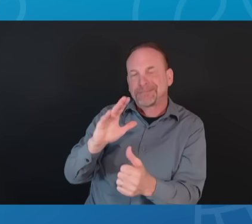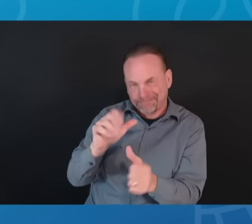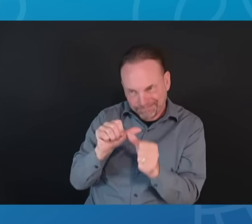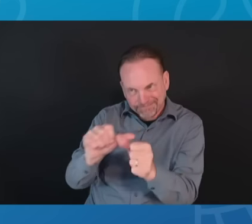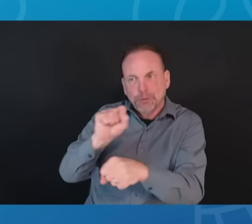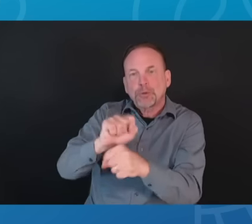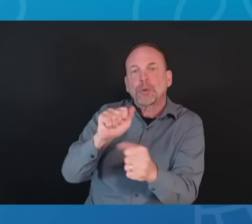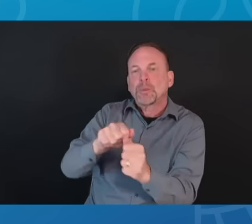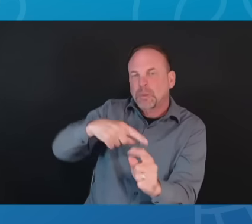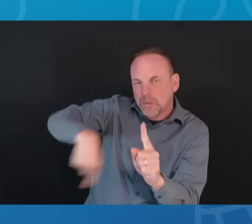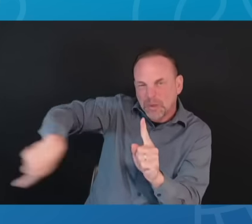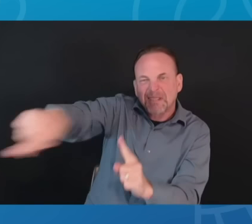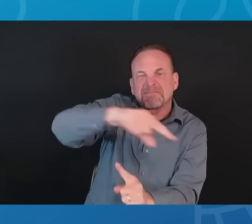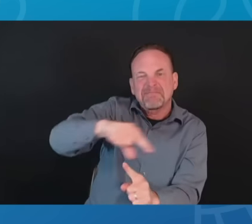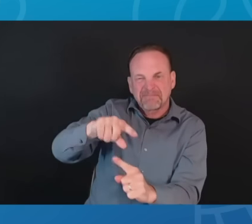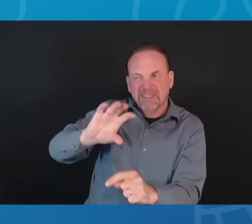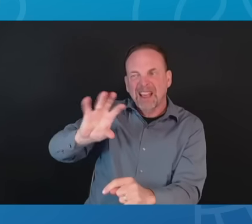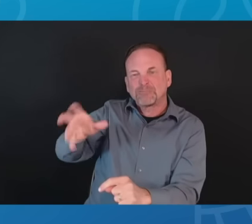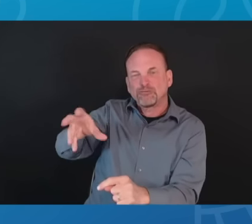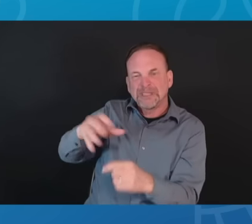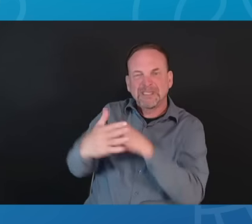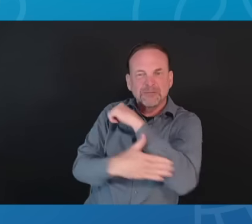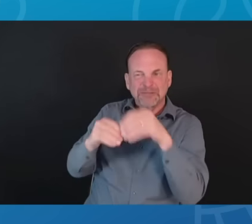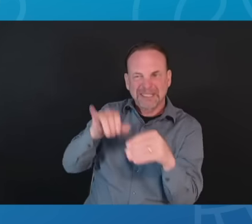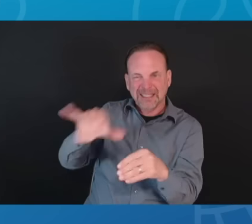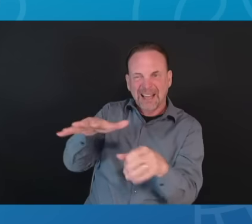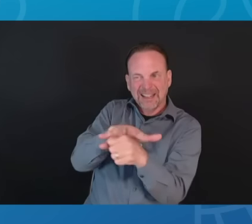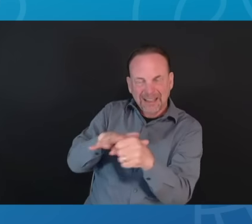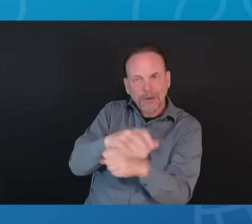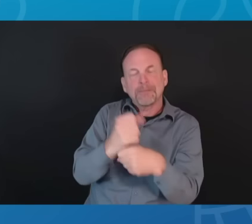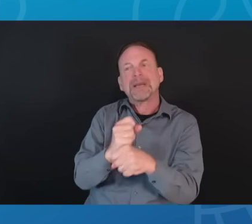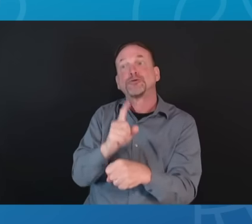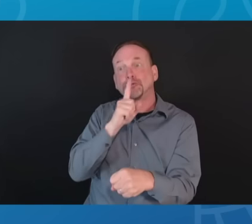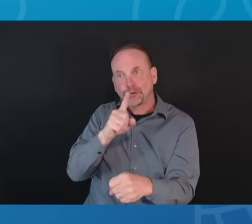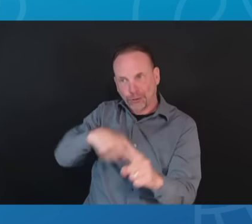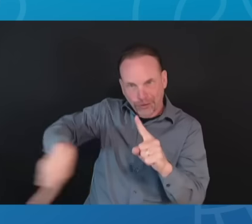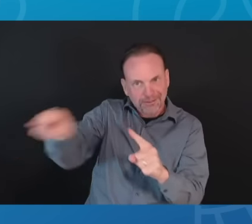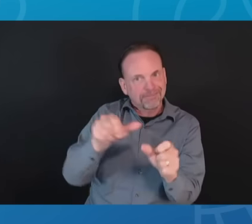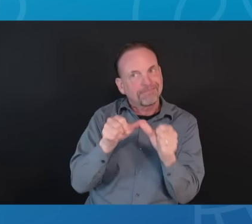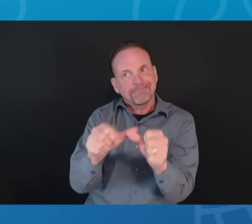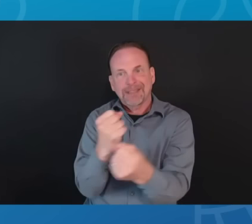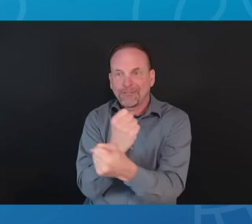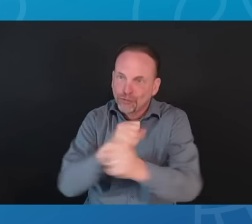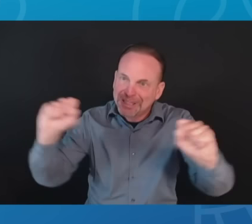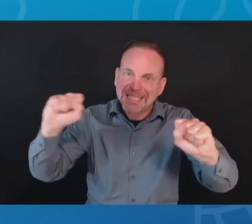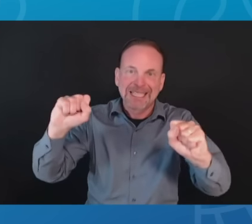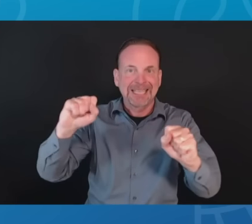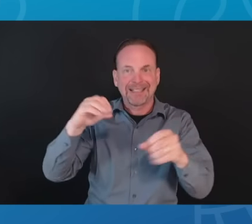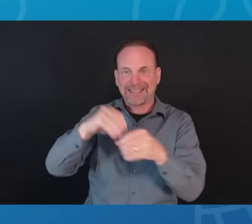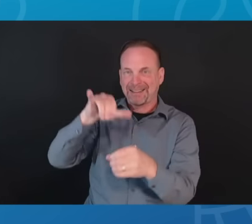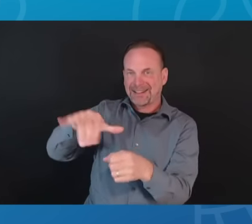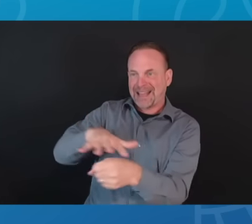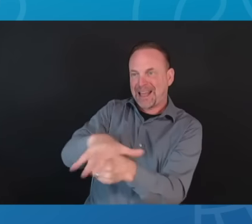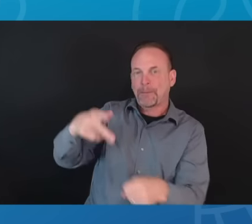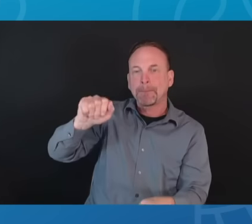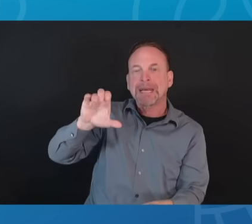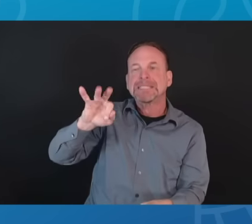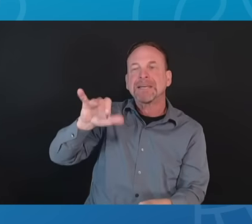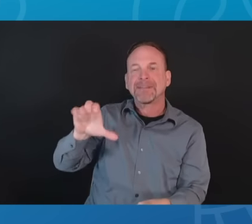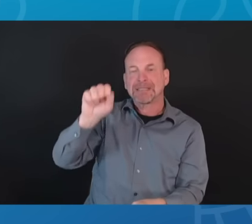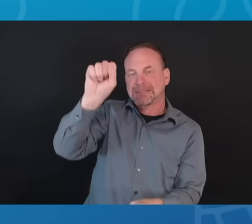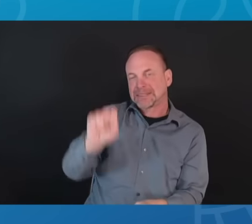prosperous, and secure Indo-Pacific. Thank you so much. Do you have one? Then Mayor, then we'll wrap. Quickly. Yeah. with the Moscow court sentencing